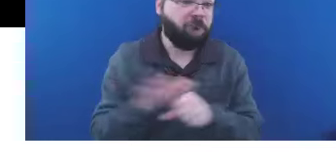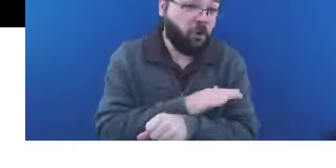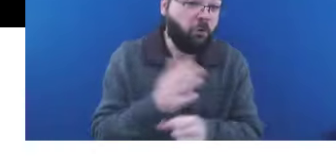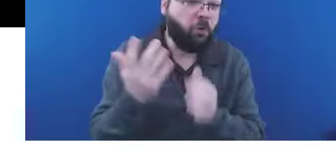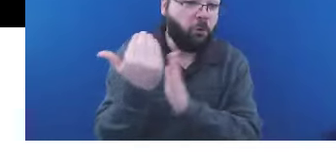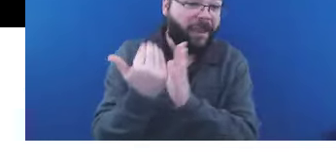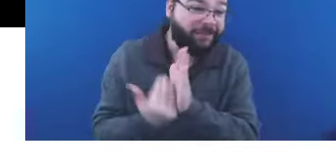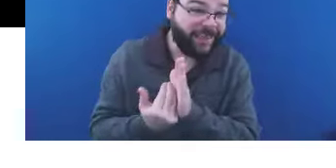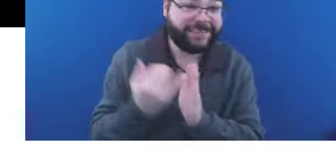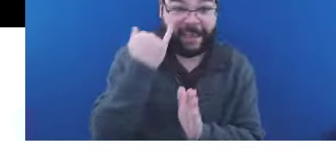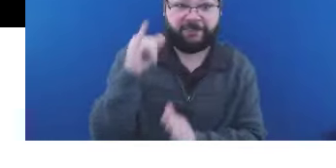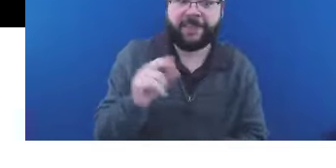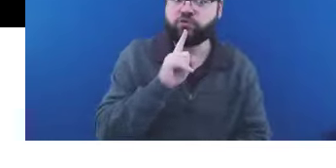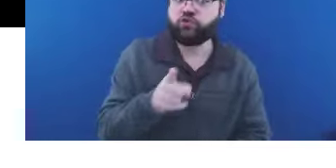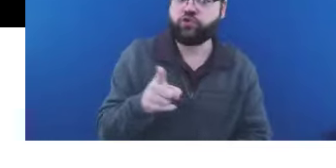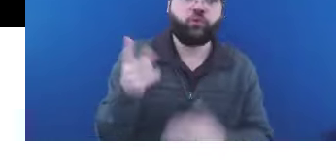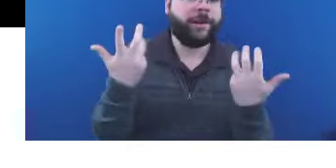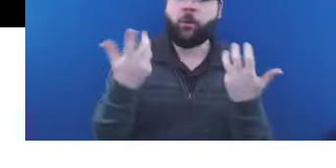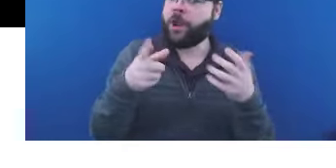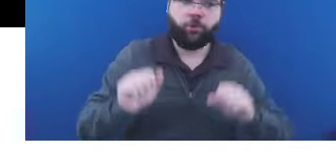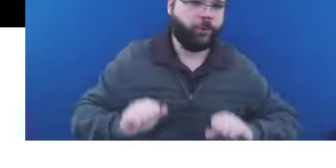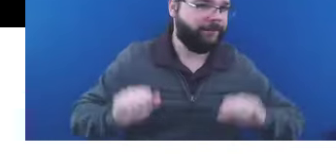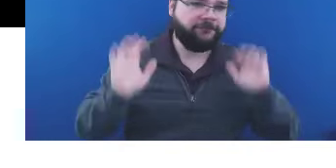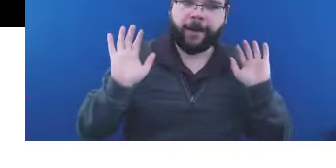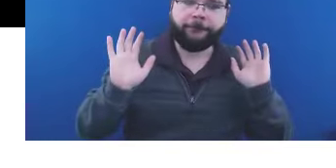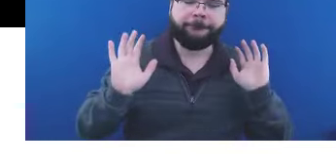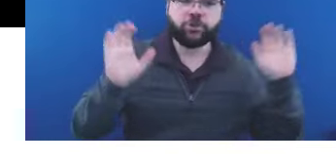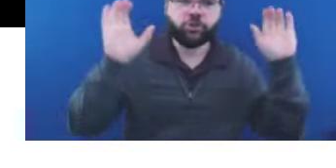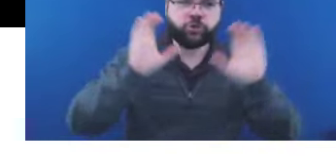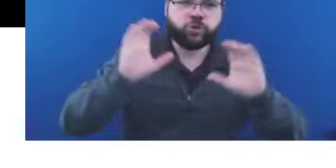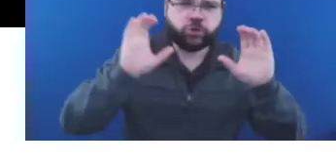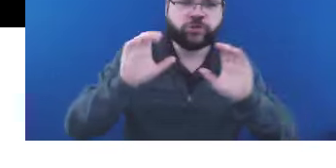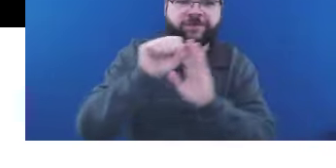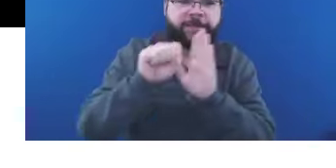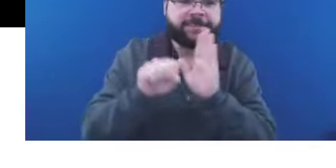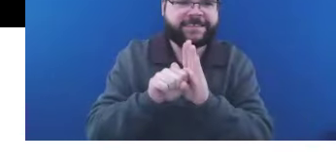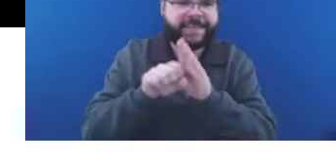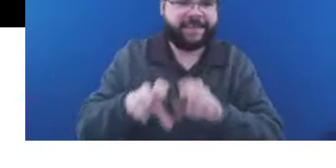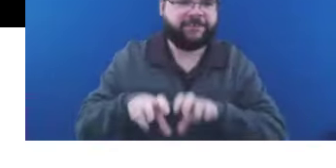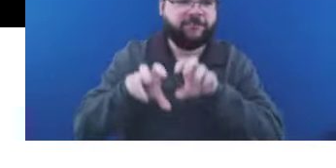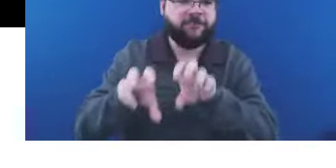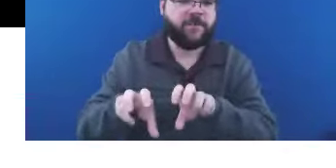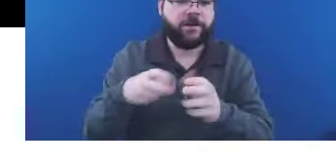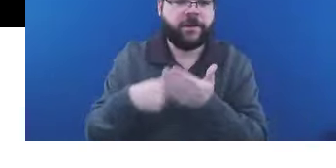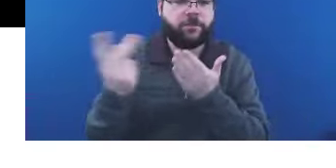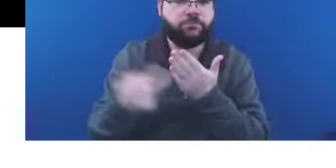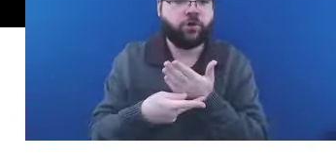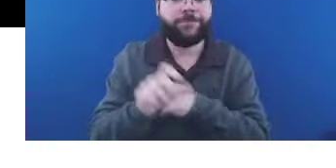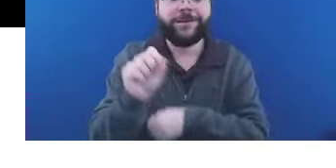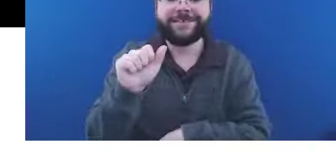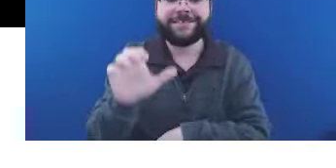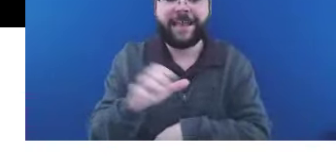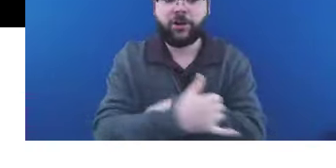If that is the case, we don't want you to give up. We want you to look at state-funded programs. Sacramento County